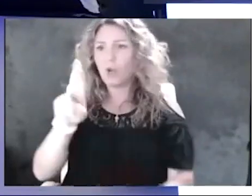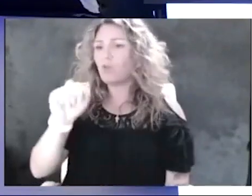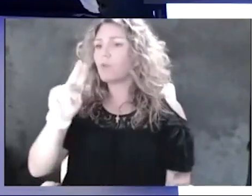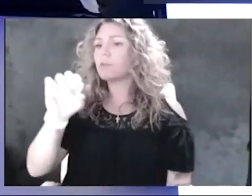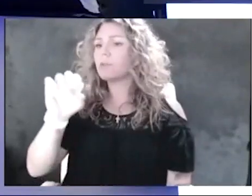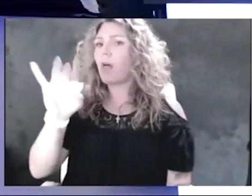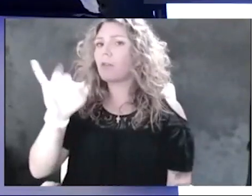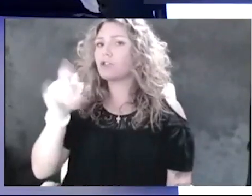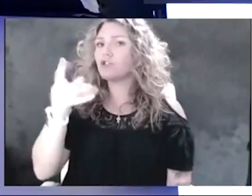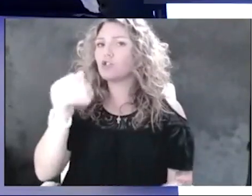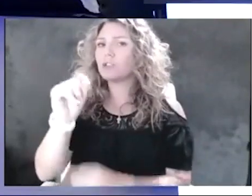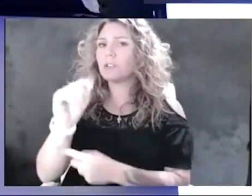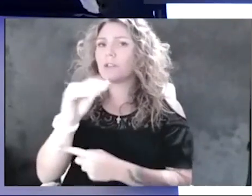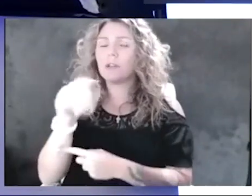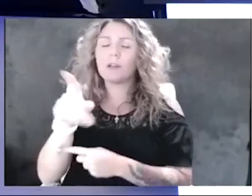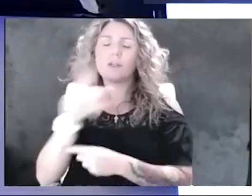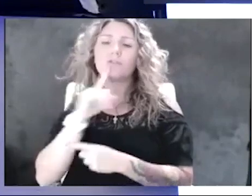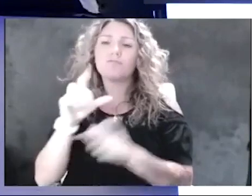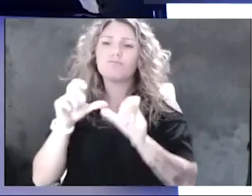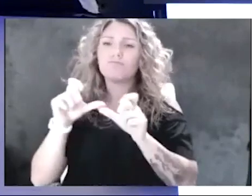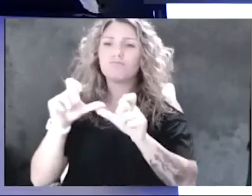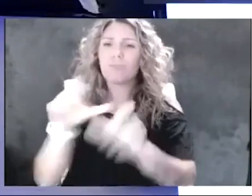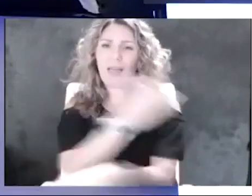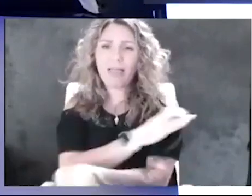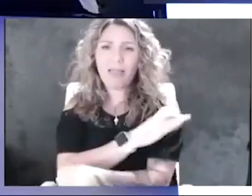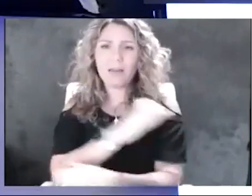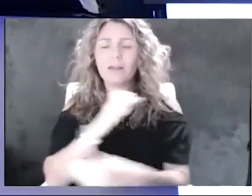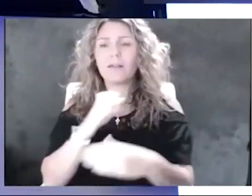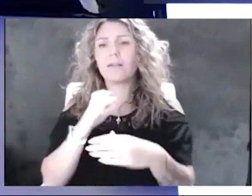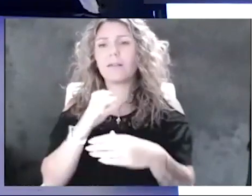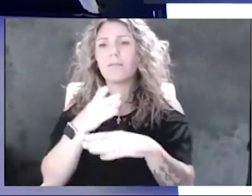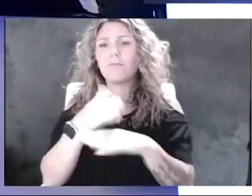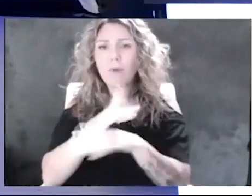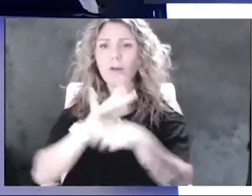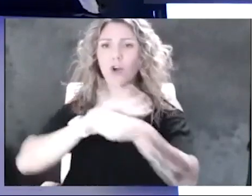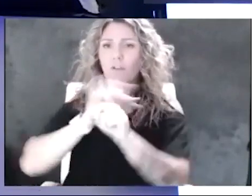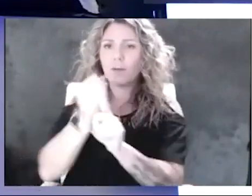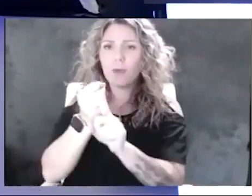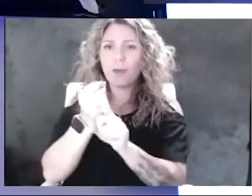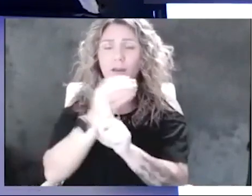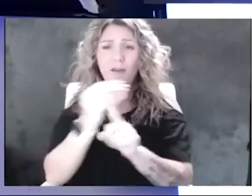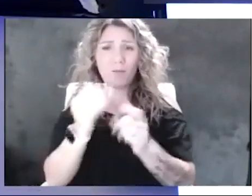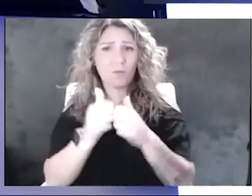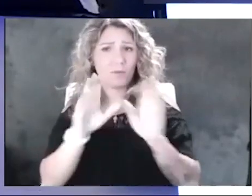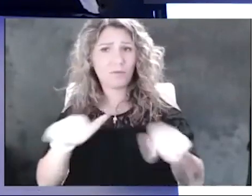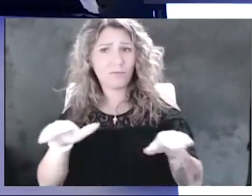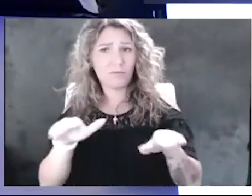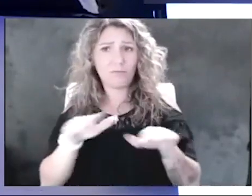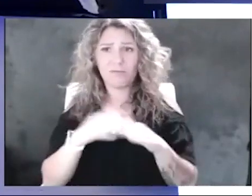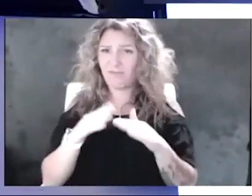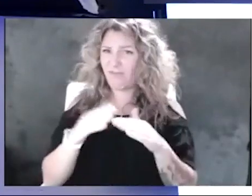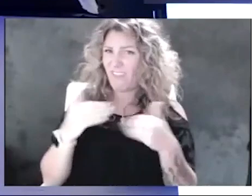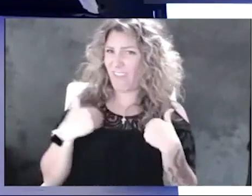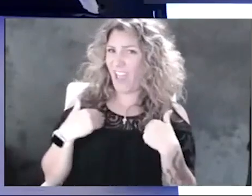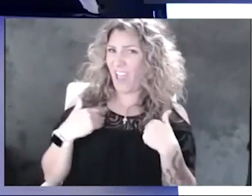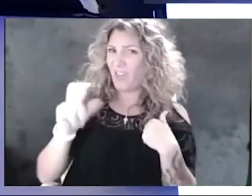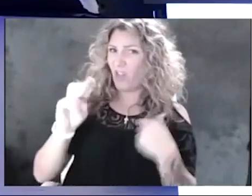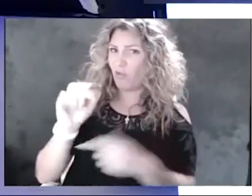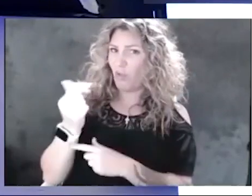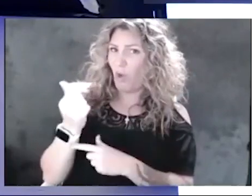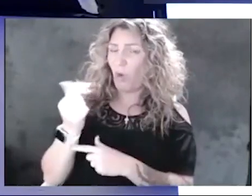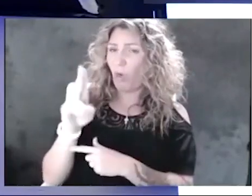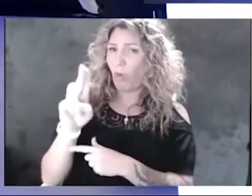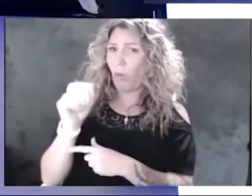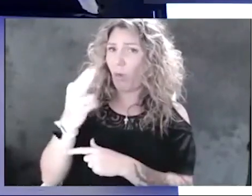haul clinic for kids. So that means, I guess, there are long-haul patients, Brad, with kids. Yes, we are. We're